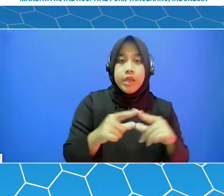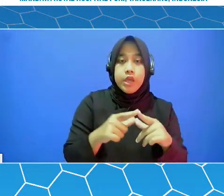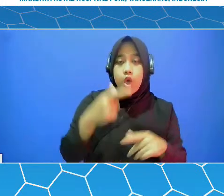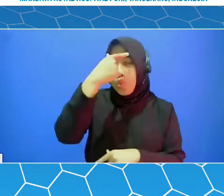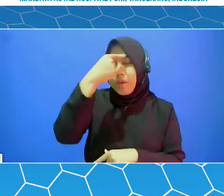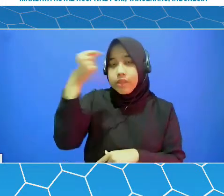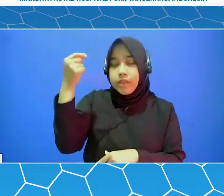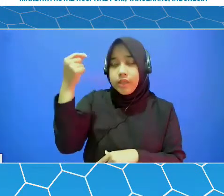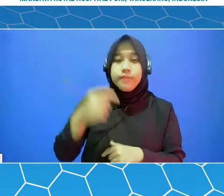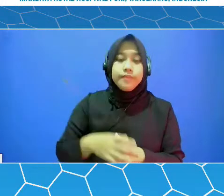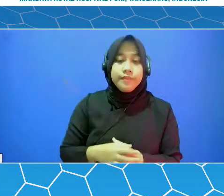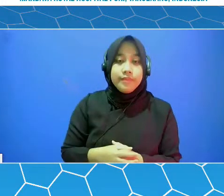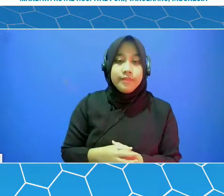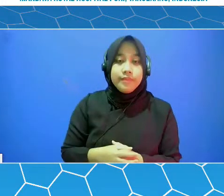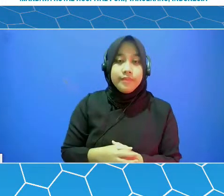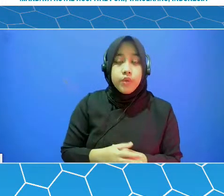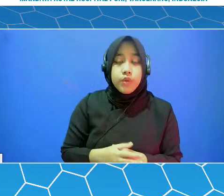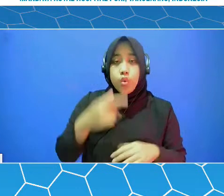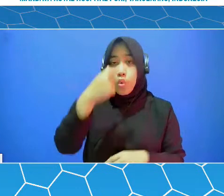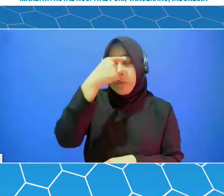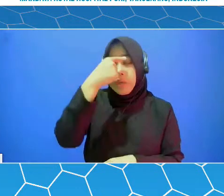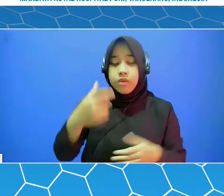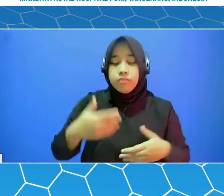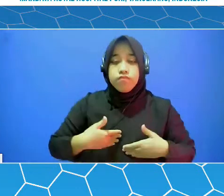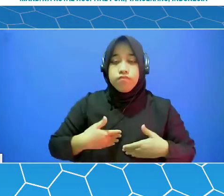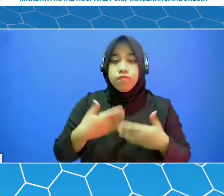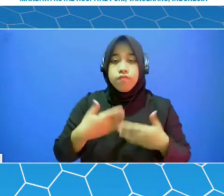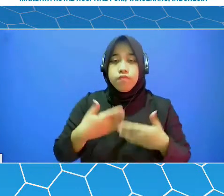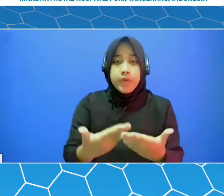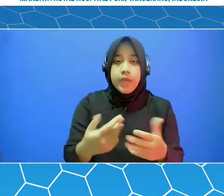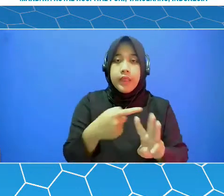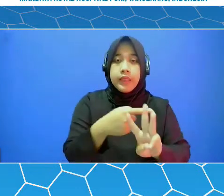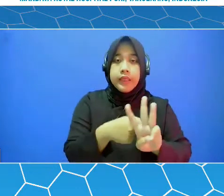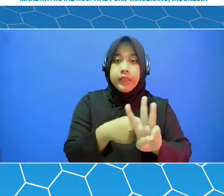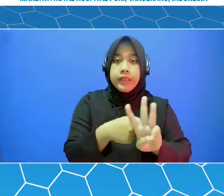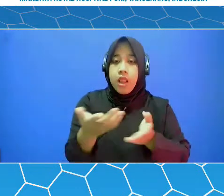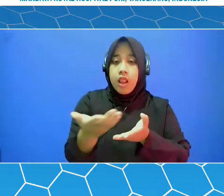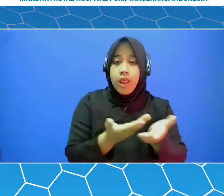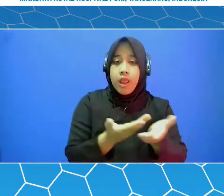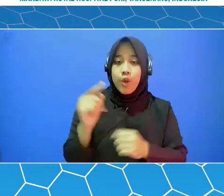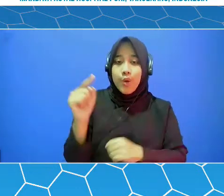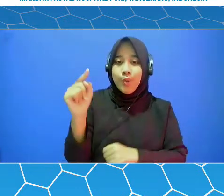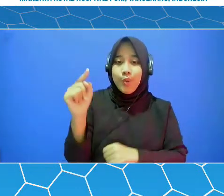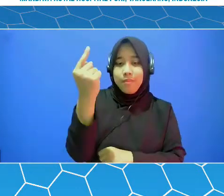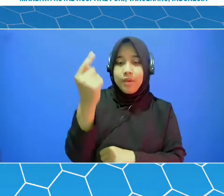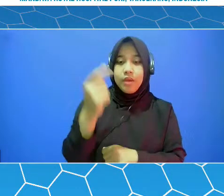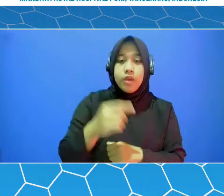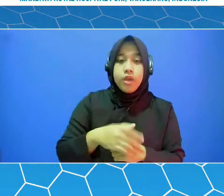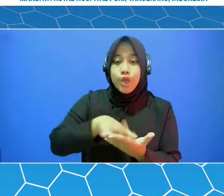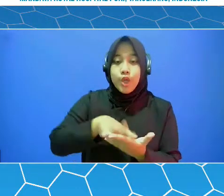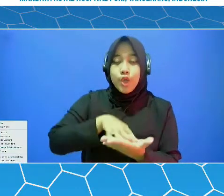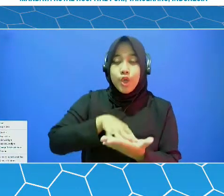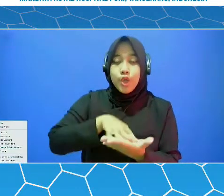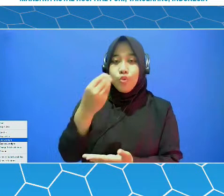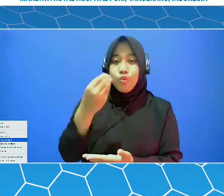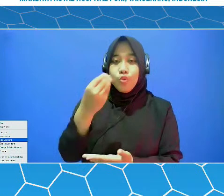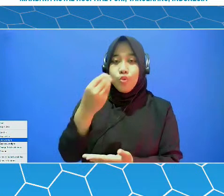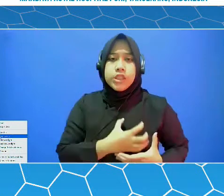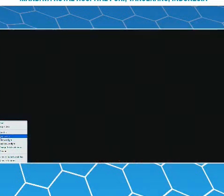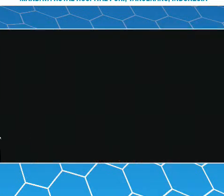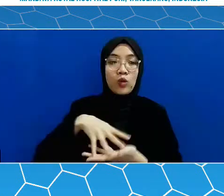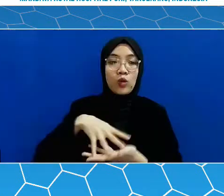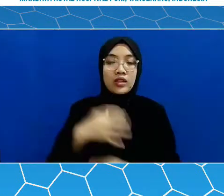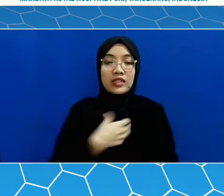Our hospital try to provide with 3 top services in the Heart Vascular Center, Advanced Care Center, and in my field